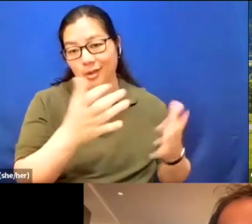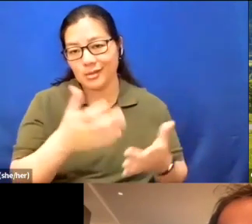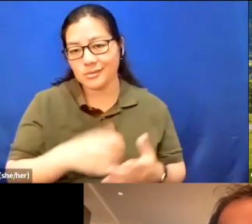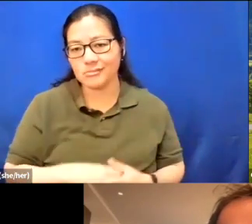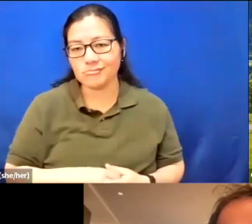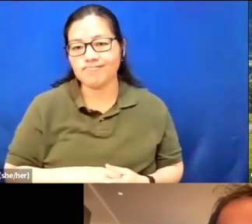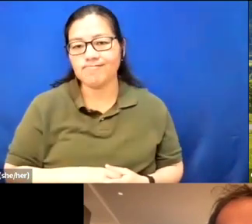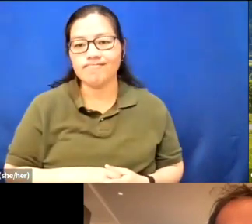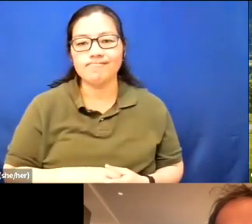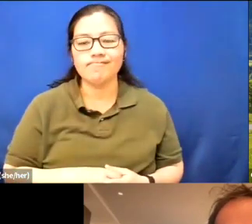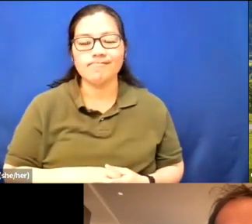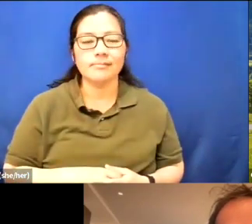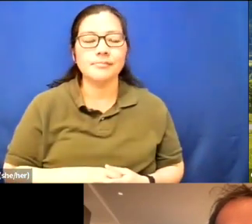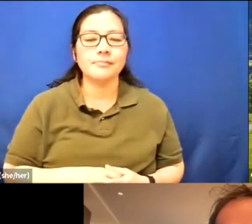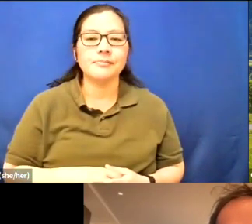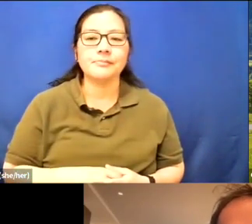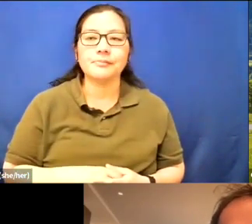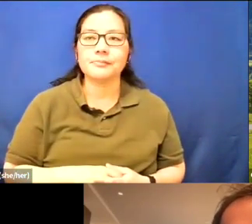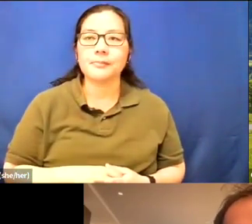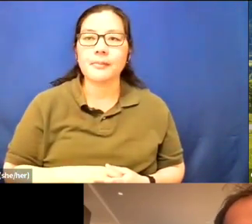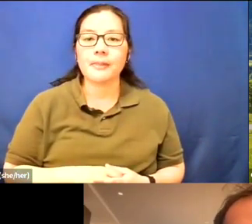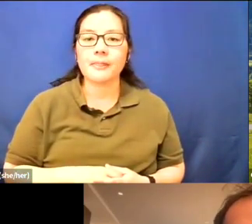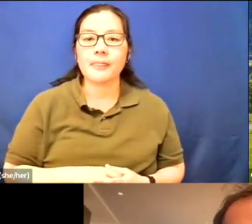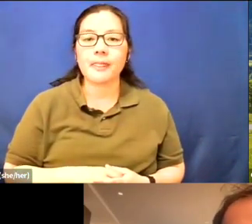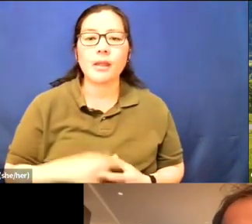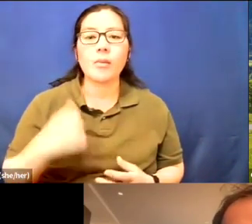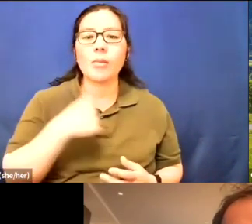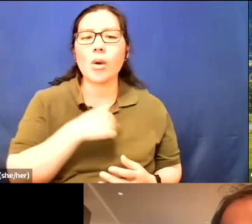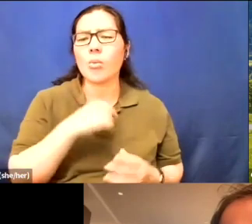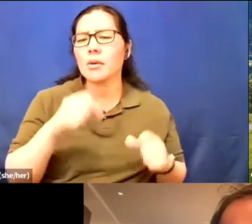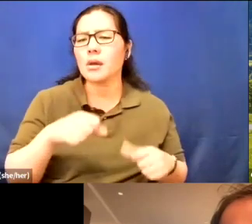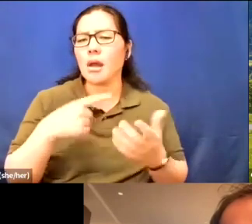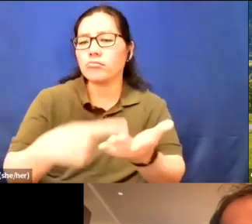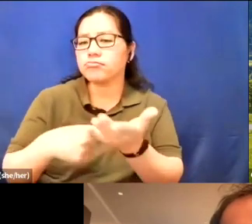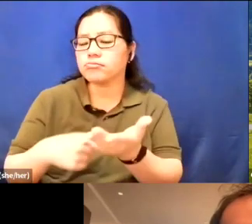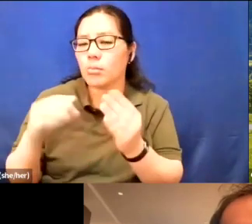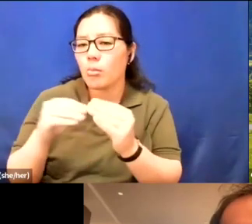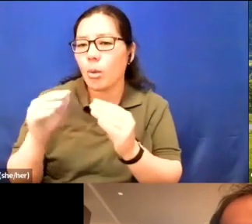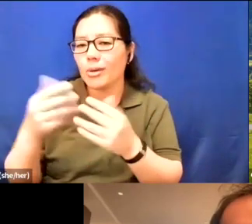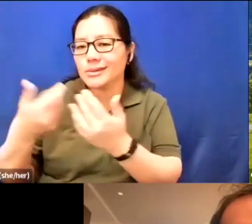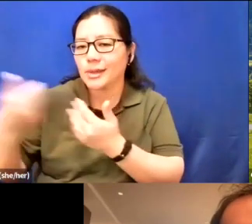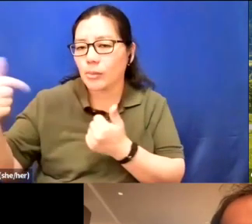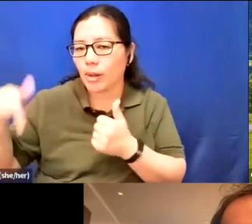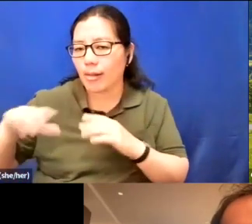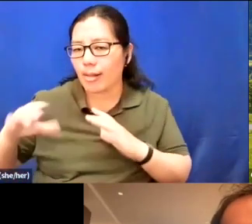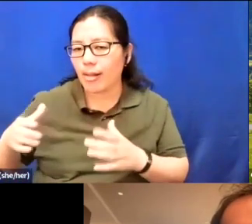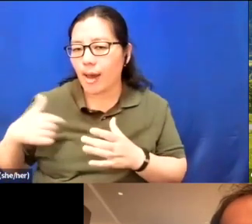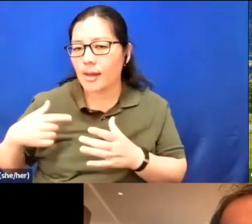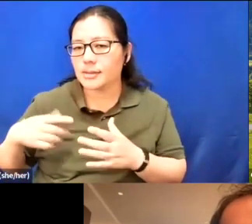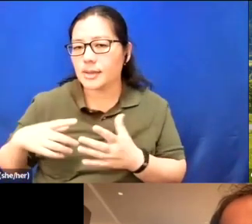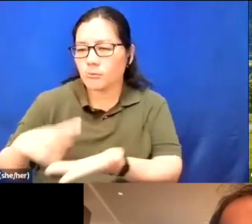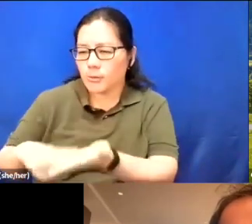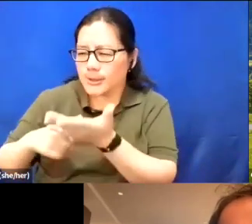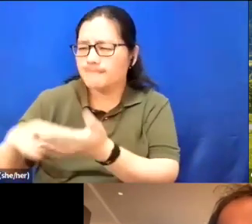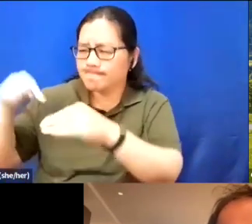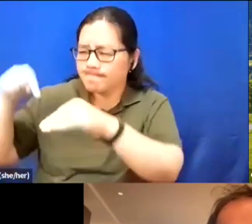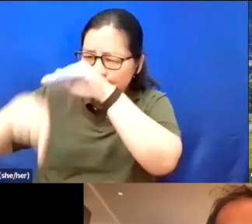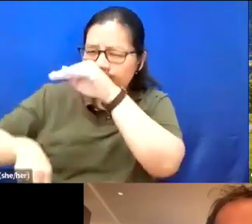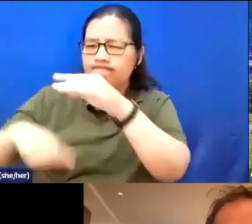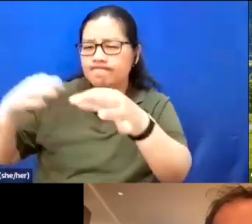who's teaching the material. But we can also talk more offline, and we can look into the different descriptions of the class a little bit more